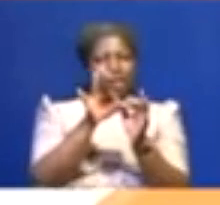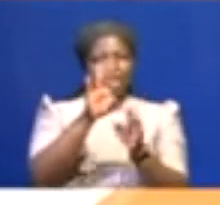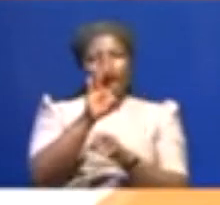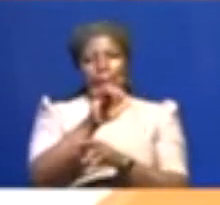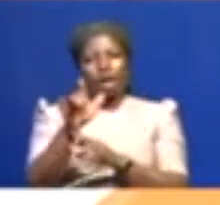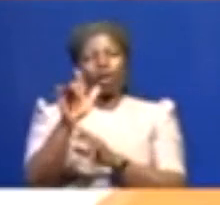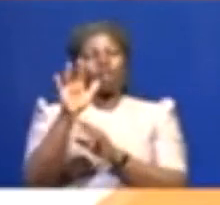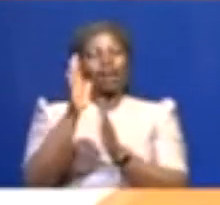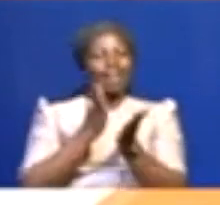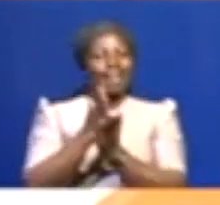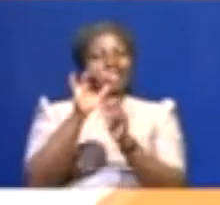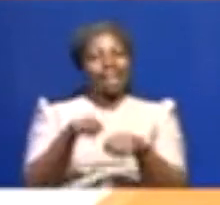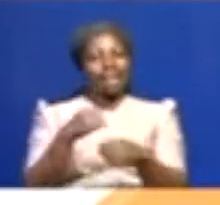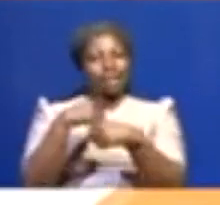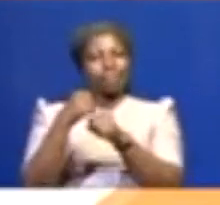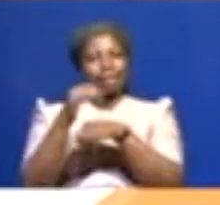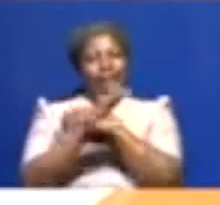the country to dark days.